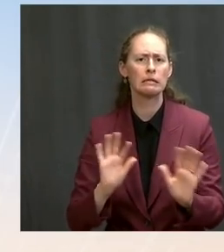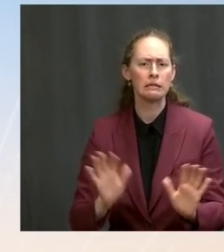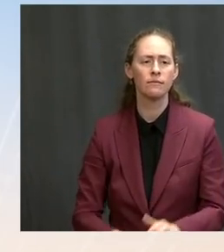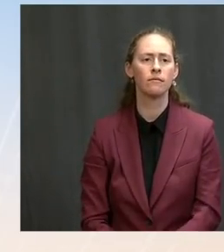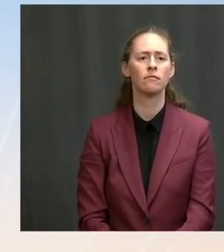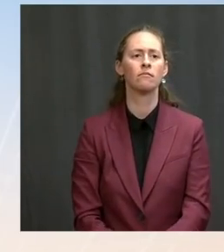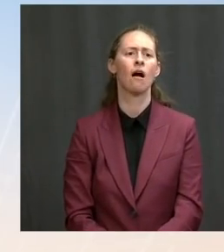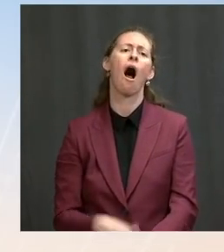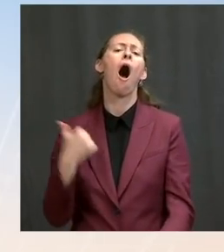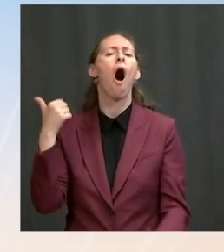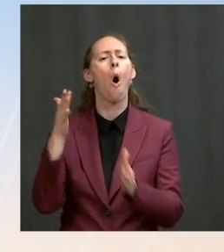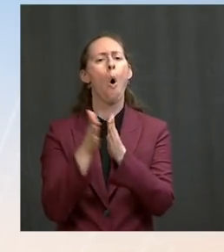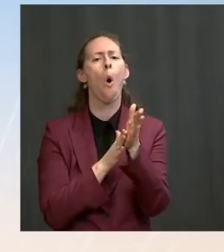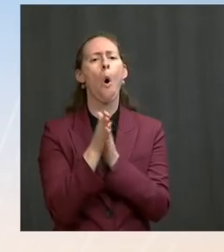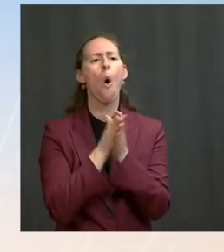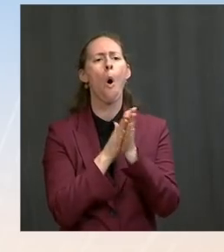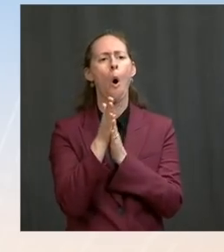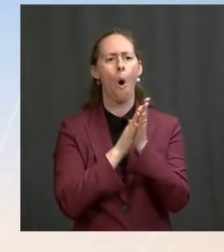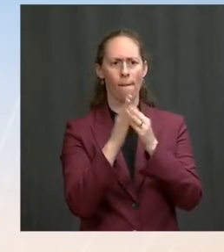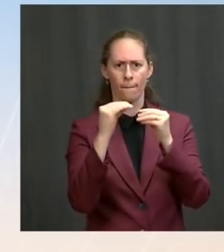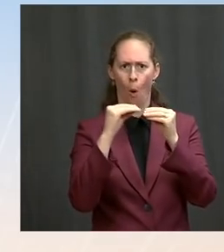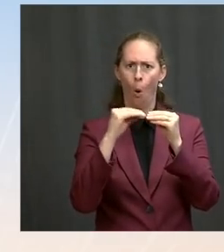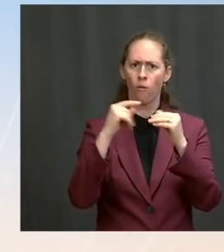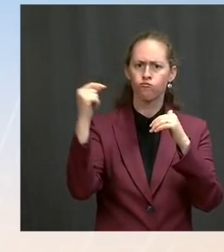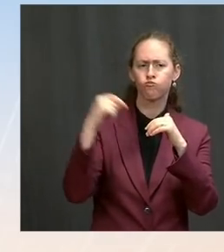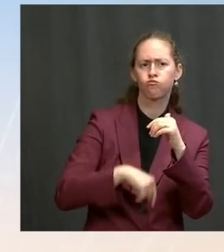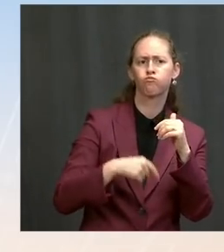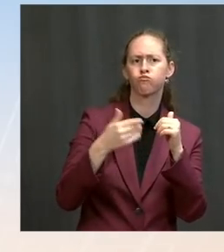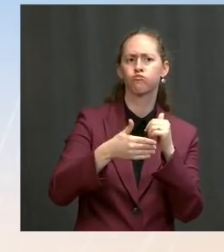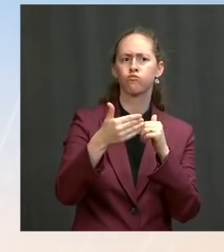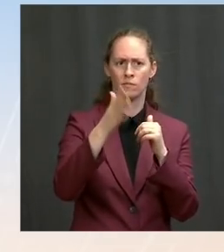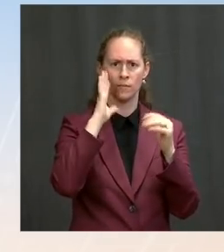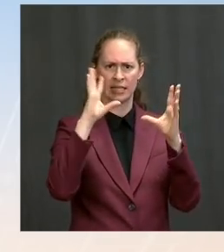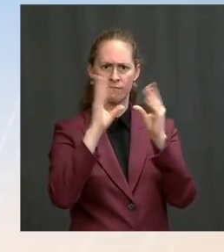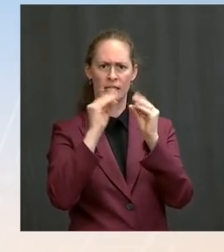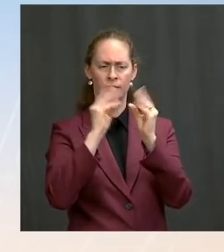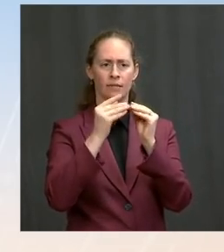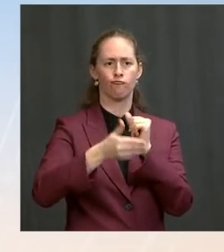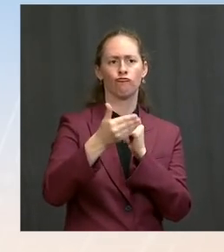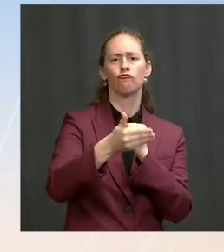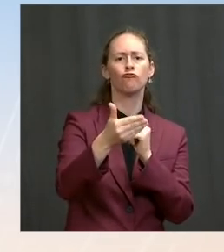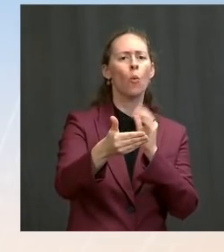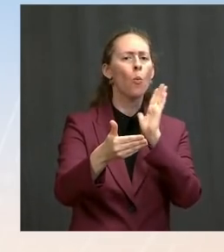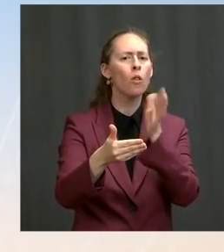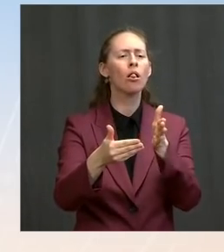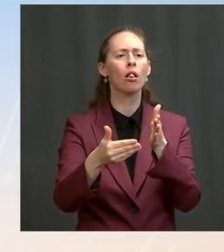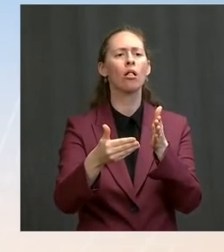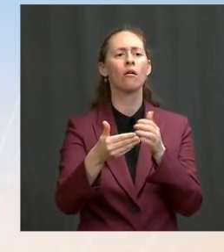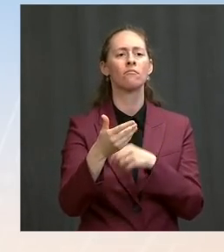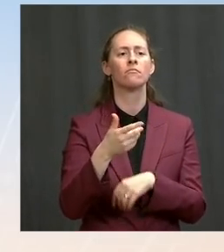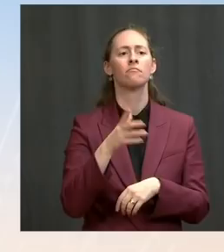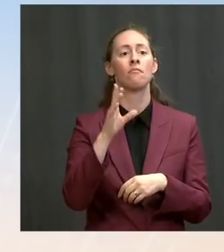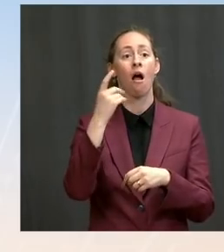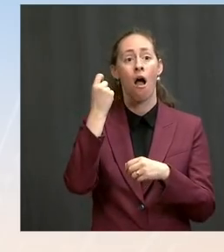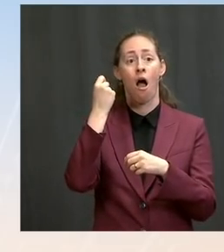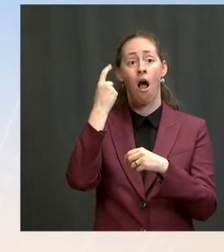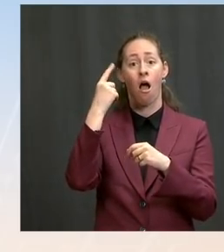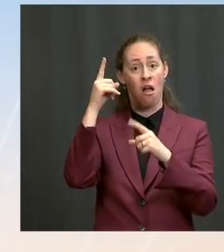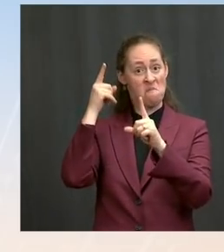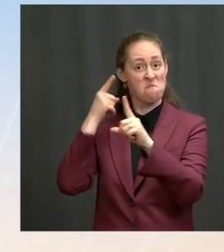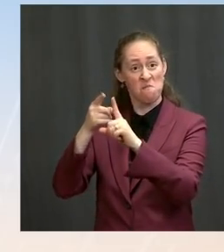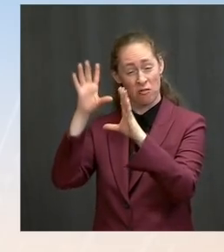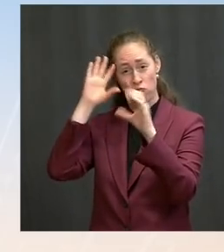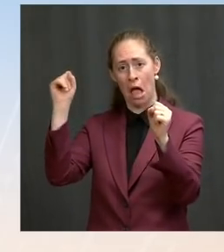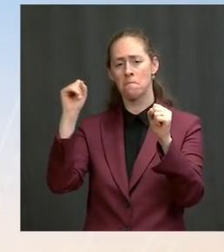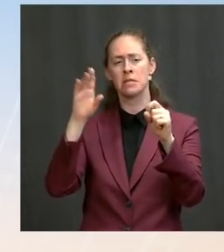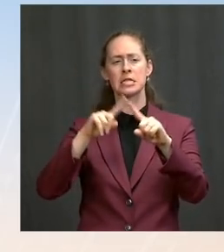we could. Many of those will be happening, of course. All of them will be happening below the presidential level. Let me talk with our national security team and see